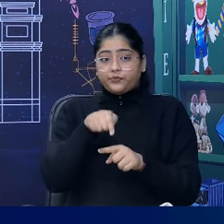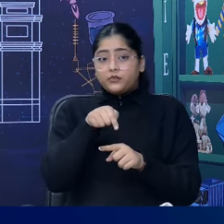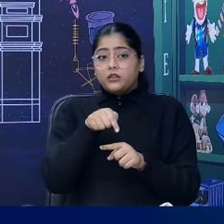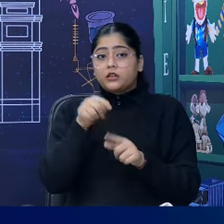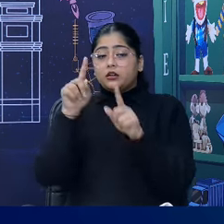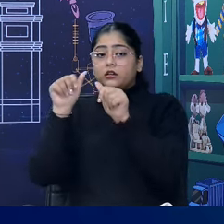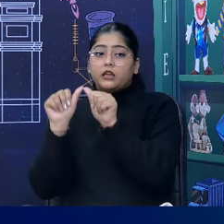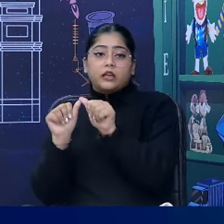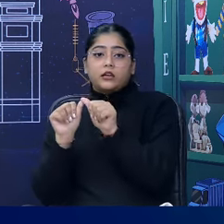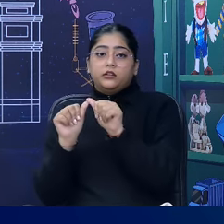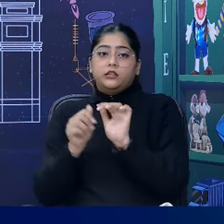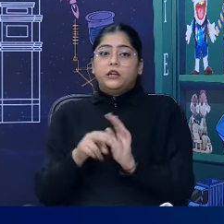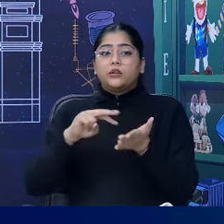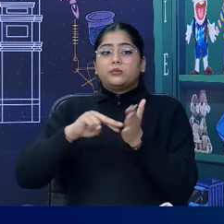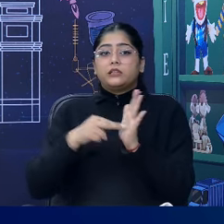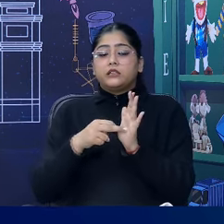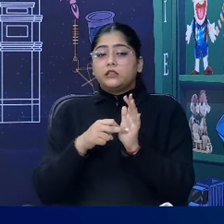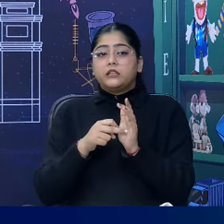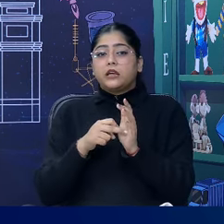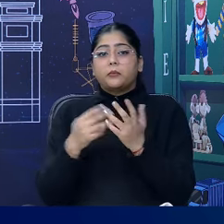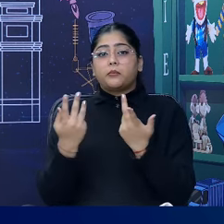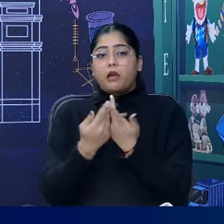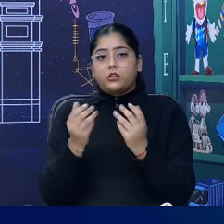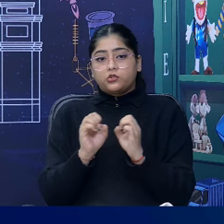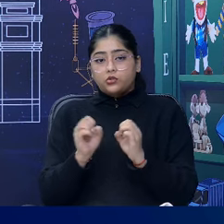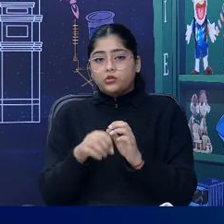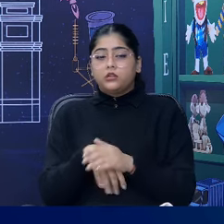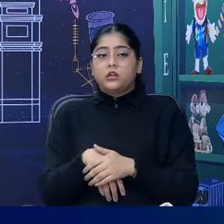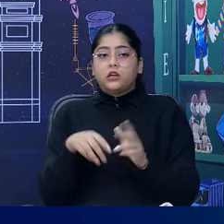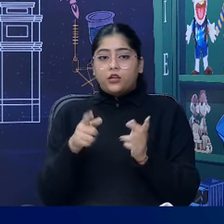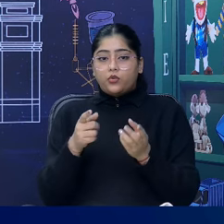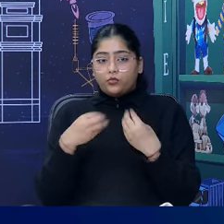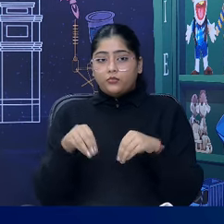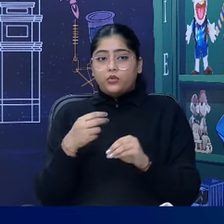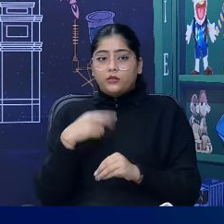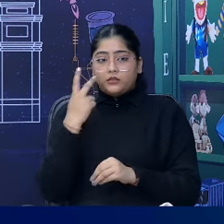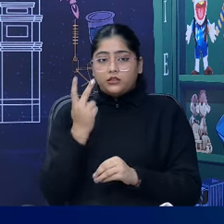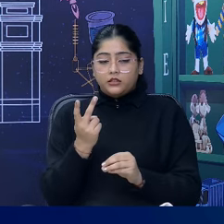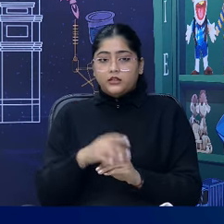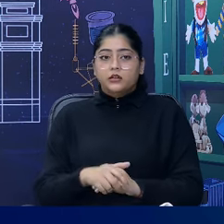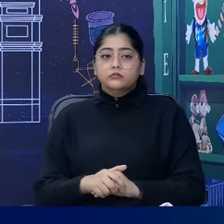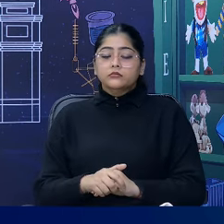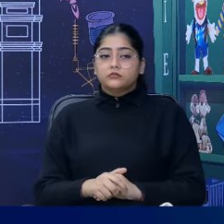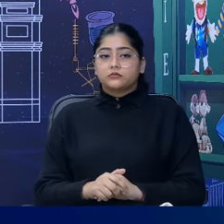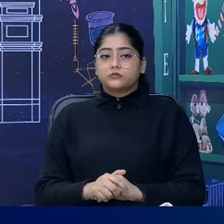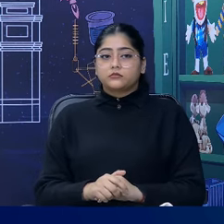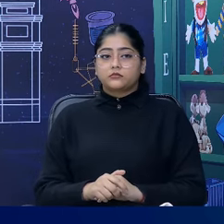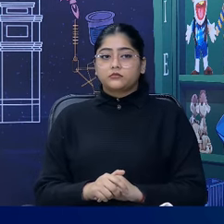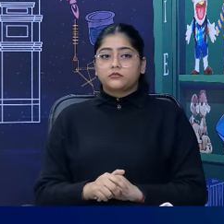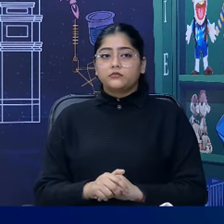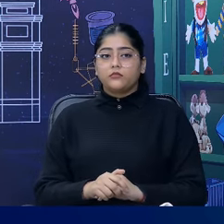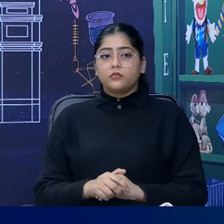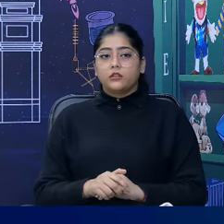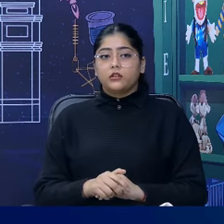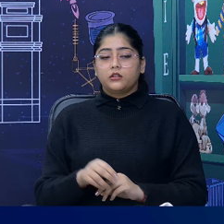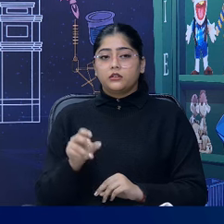not symbol. Now let us see what are the ways to write the sets. You can just have a look on